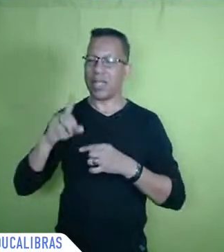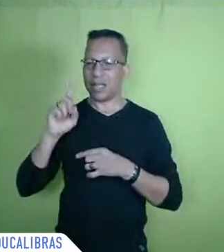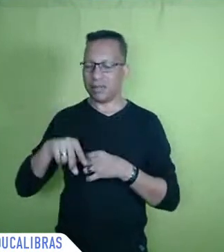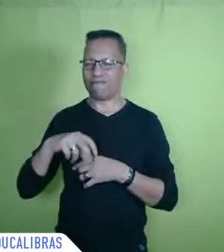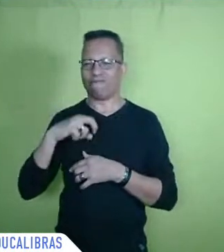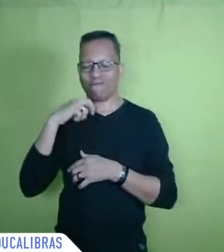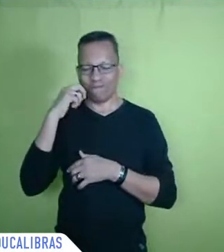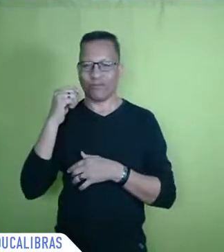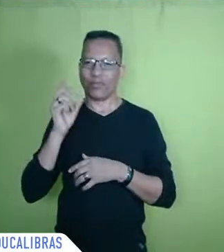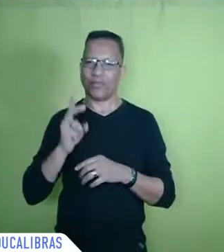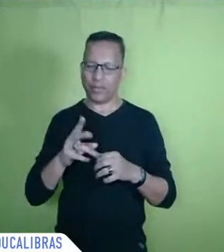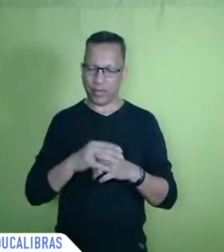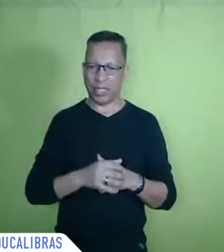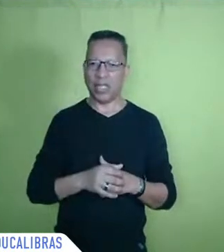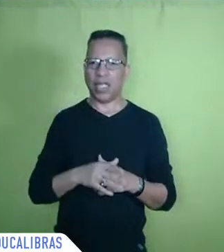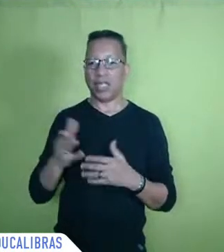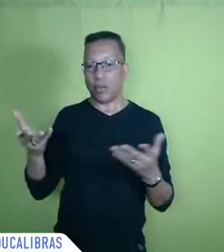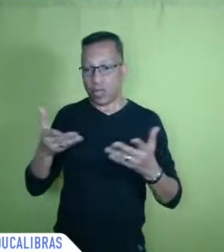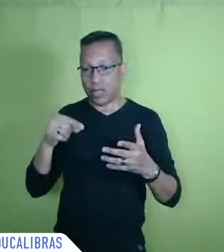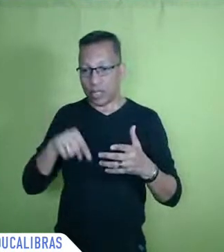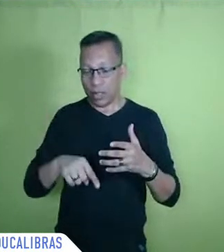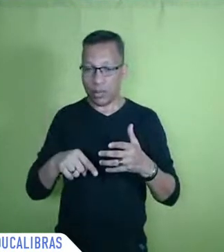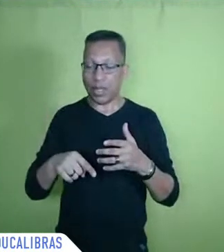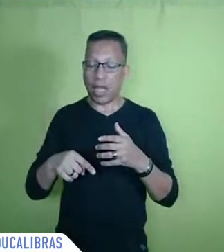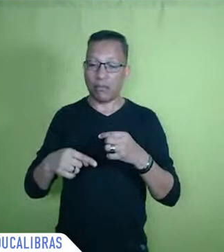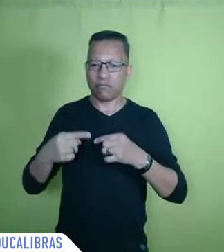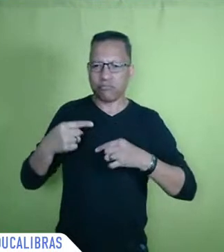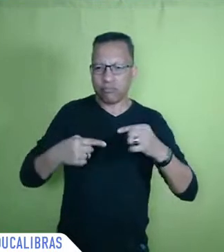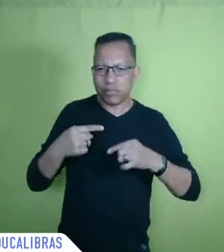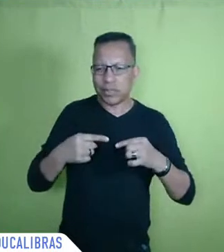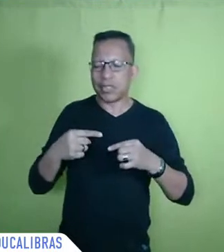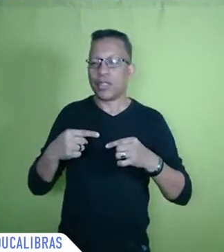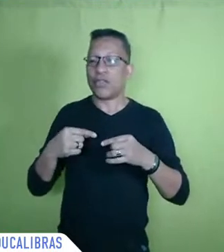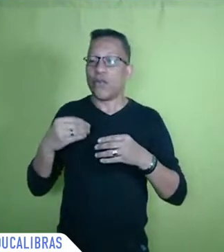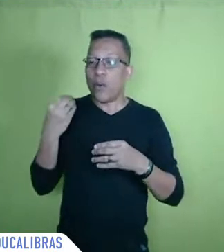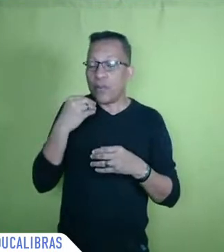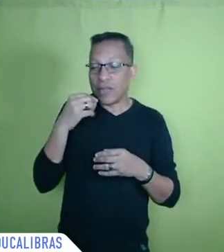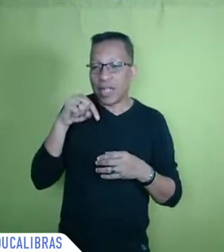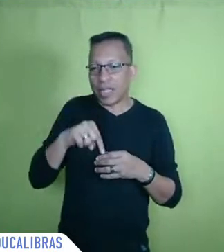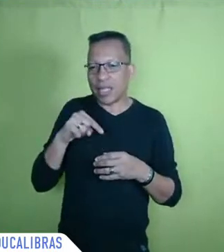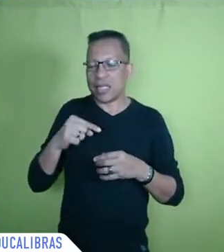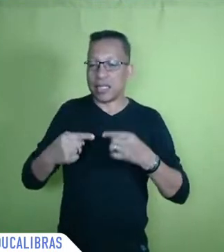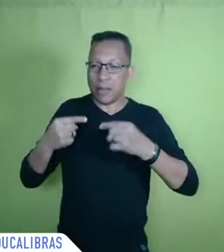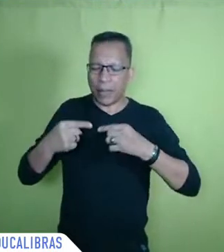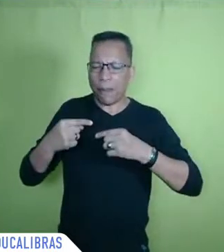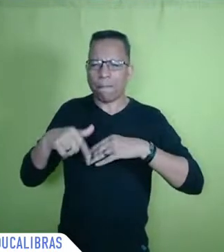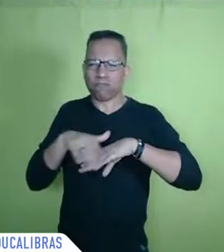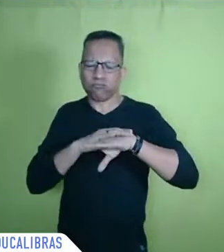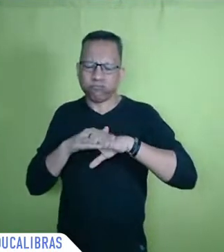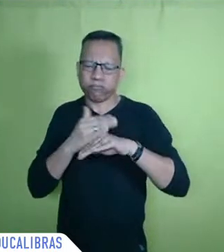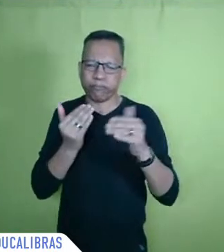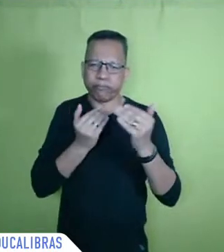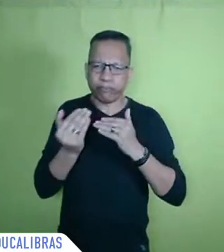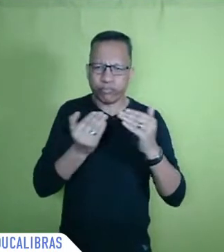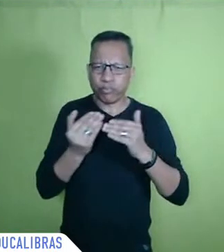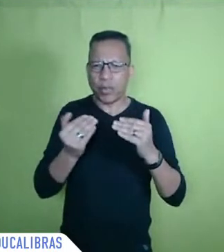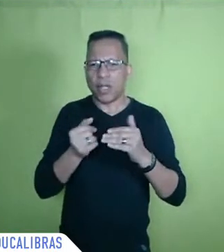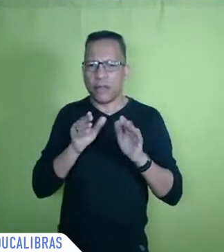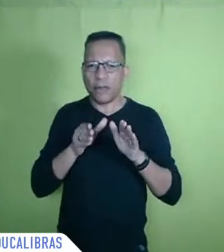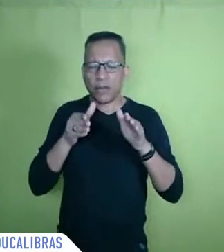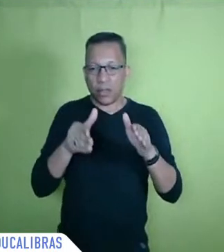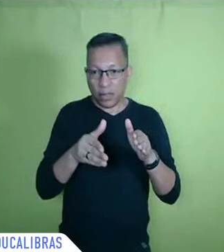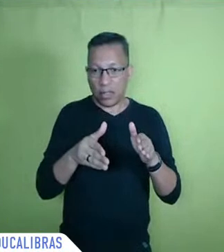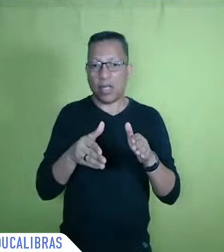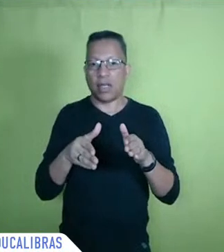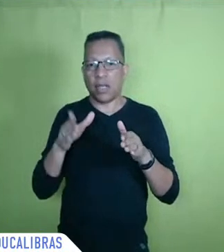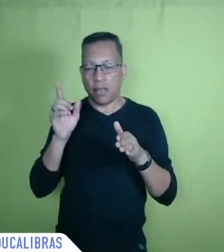something in the past, but this has changed. We have a pandemic, and we're still debating if that's feasible